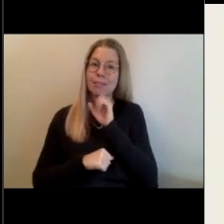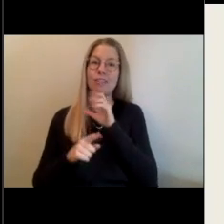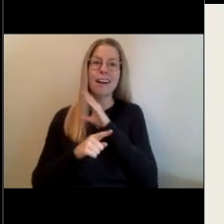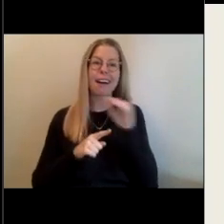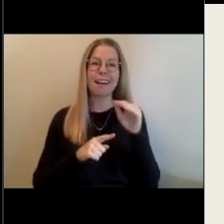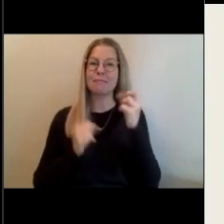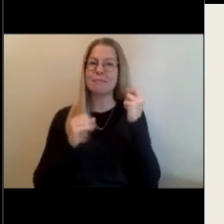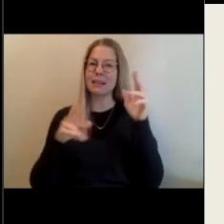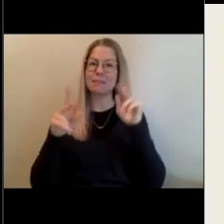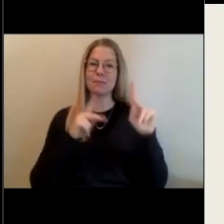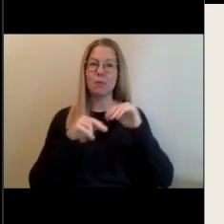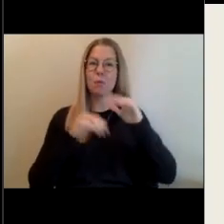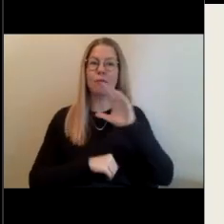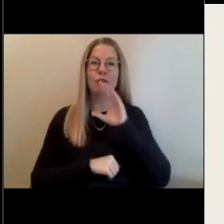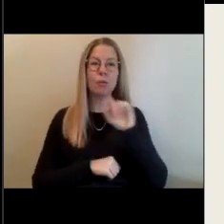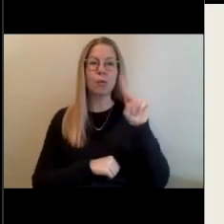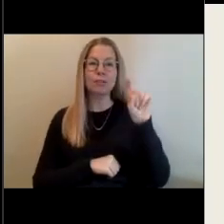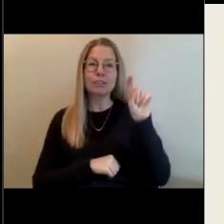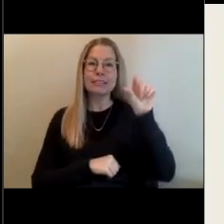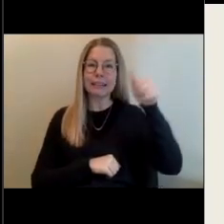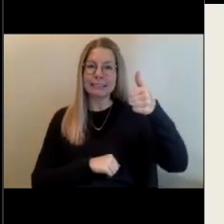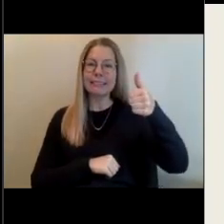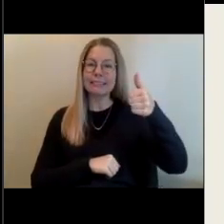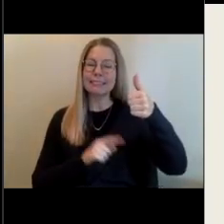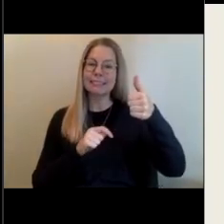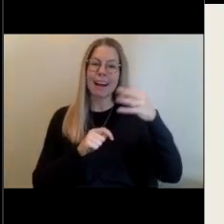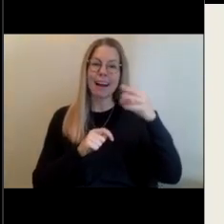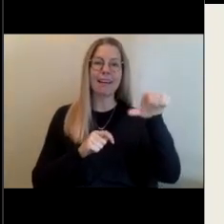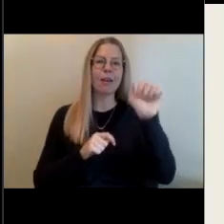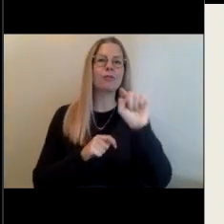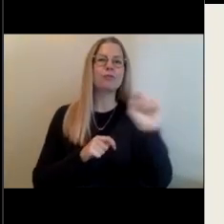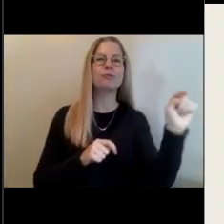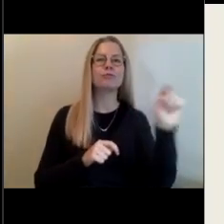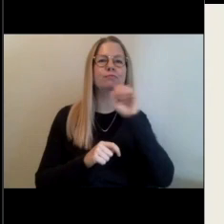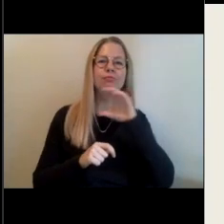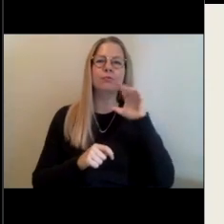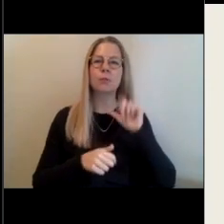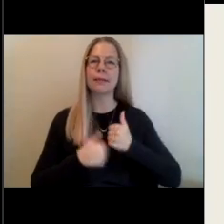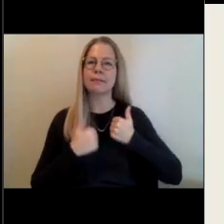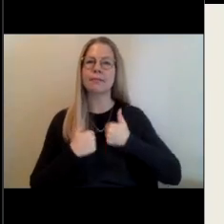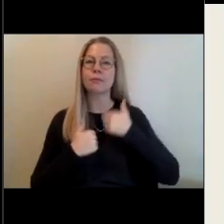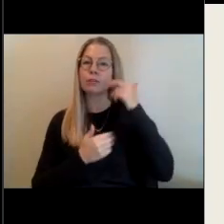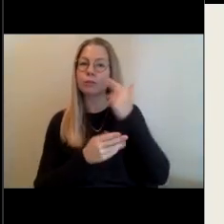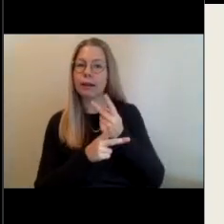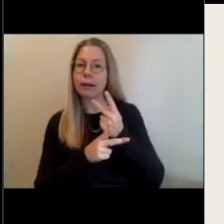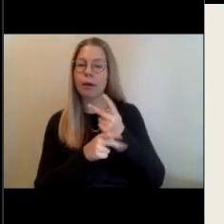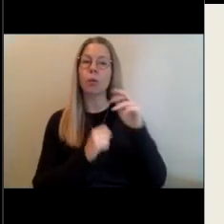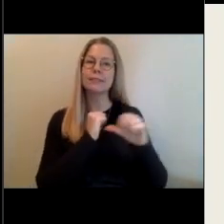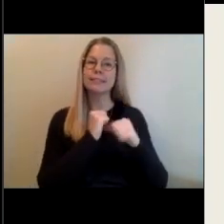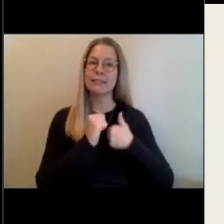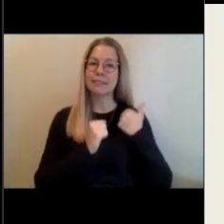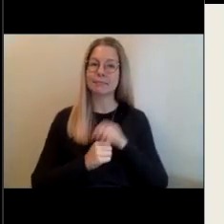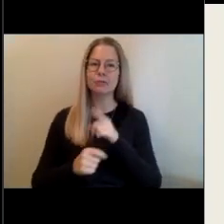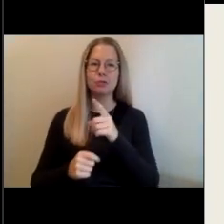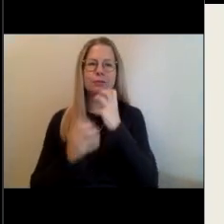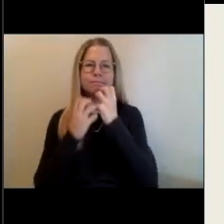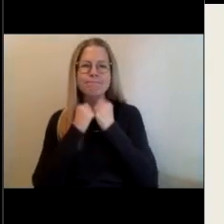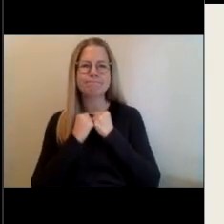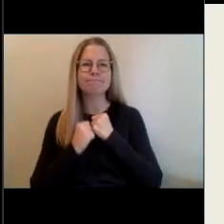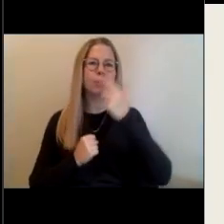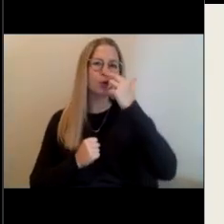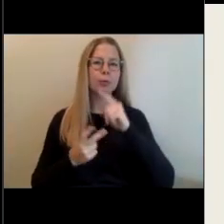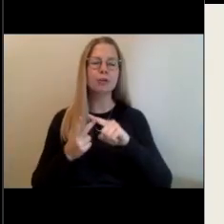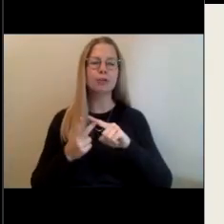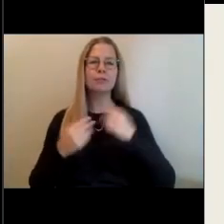and many more than that who are in some form of residential care or assisted living. She thinks that humor, physical activity, social interaction,